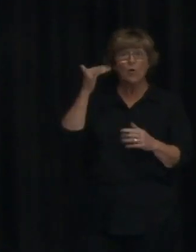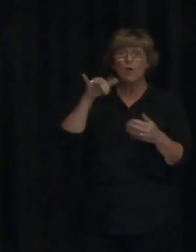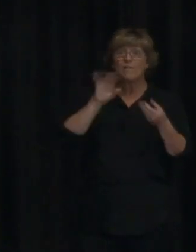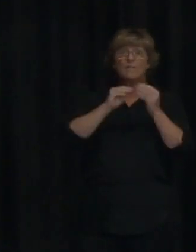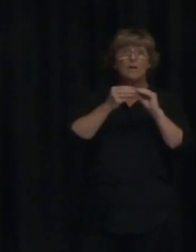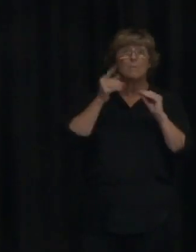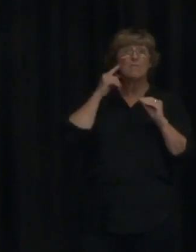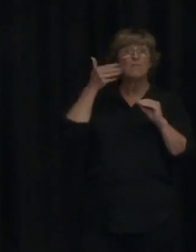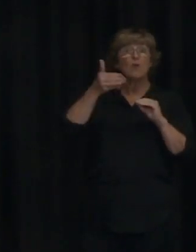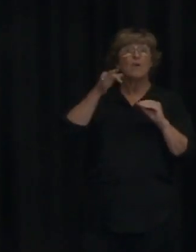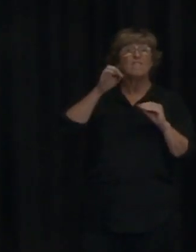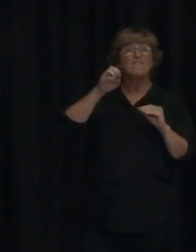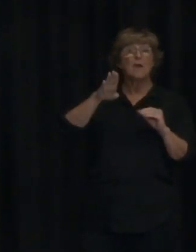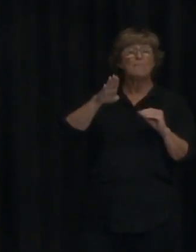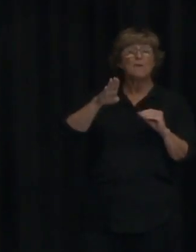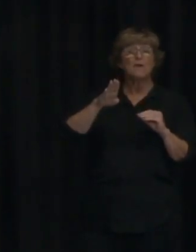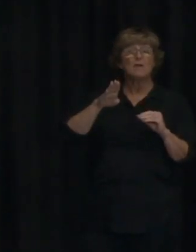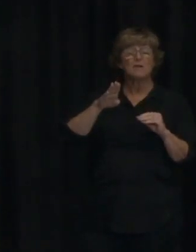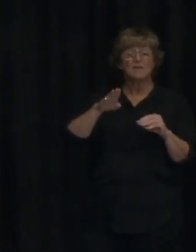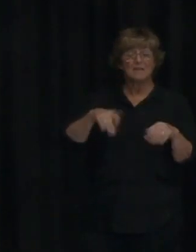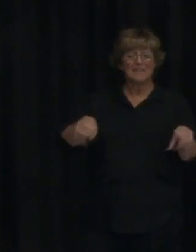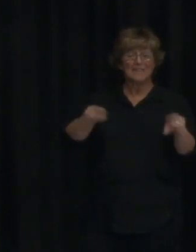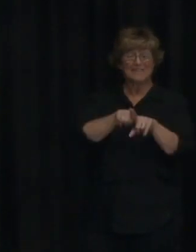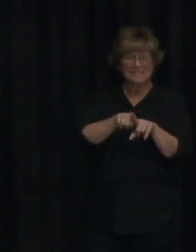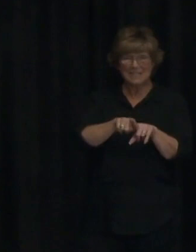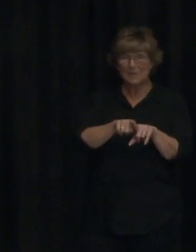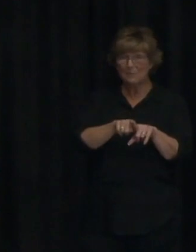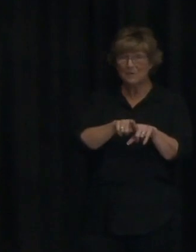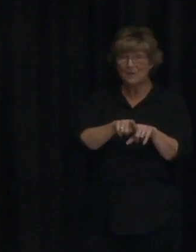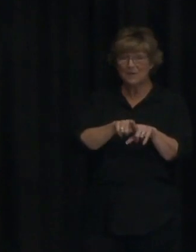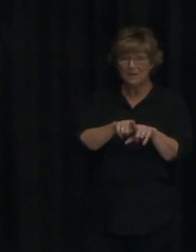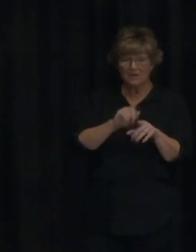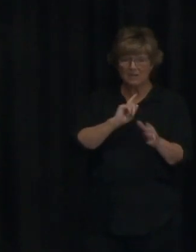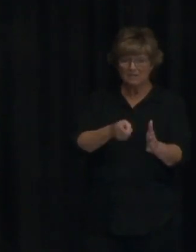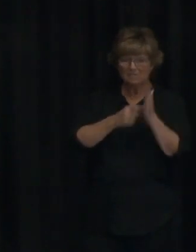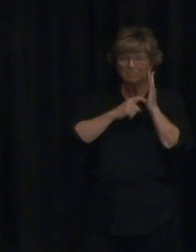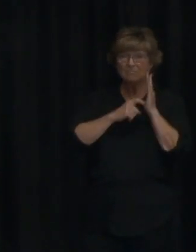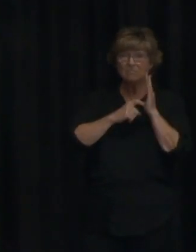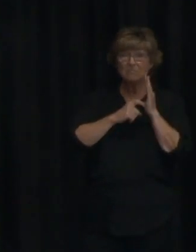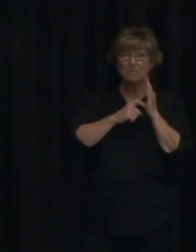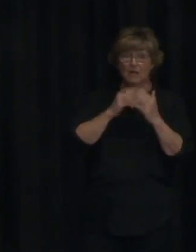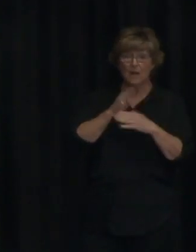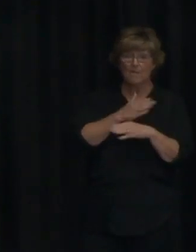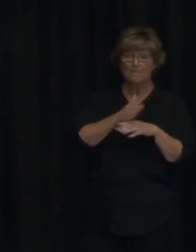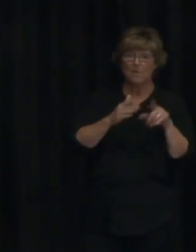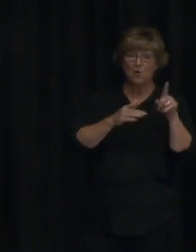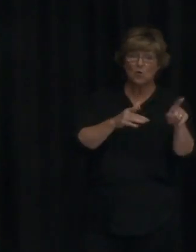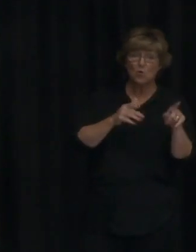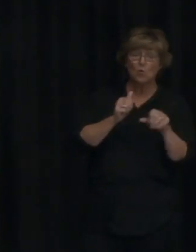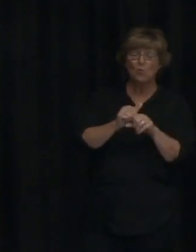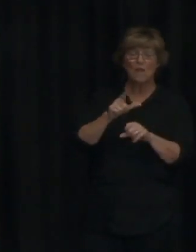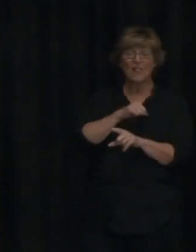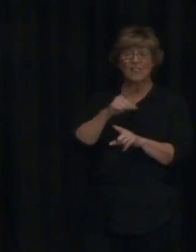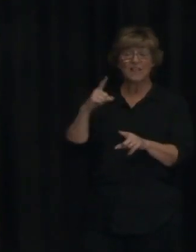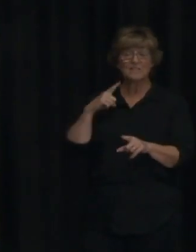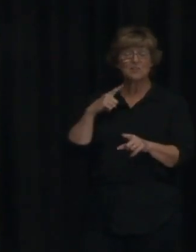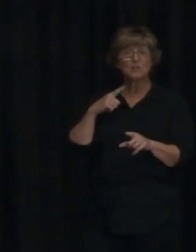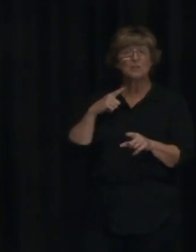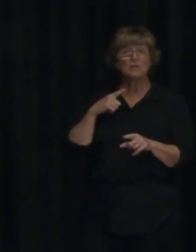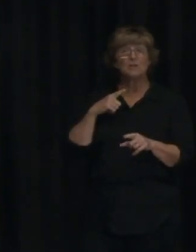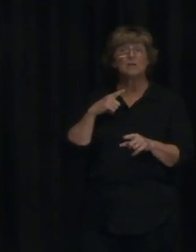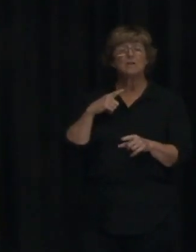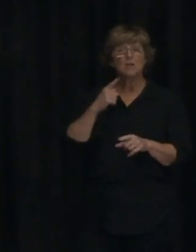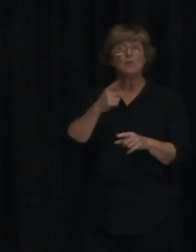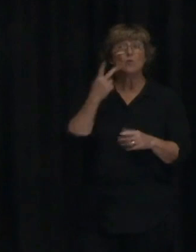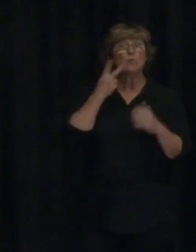for February. And in that same vein, is there a mandate in this agreement between you and the legislature on, I know you see a